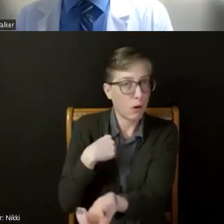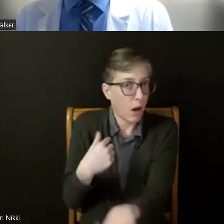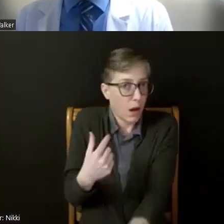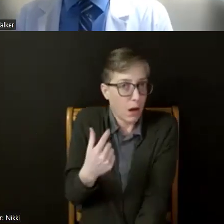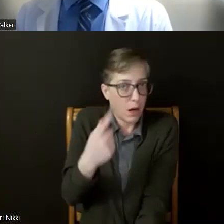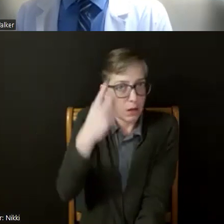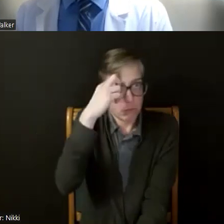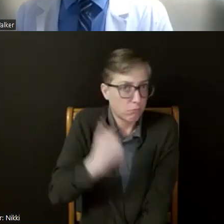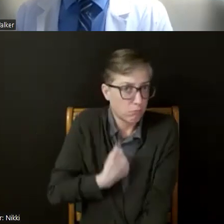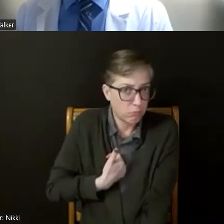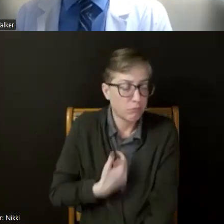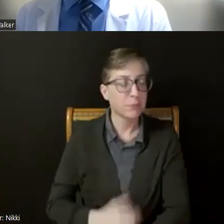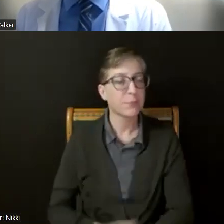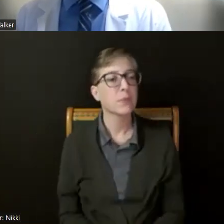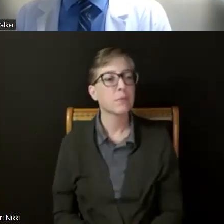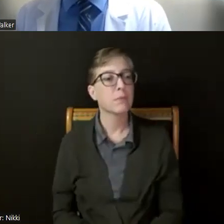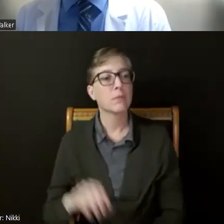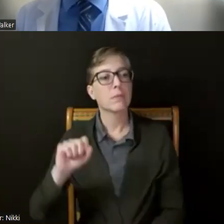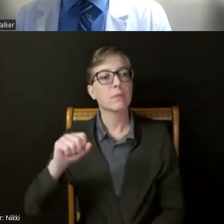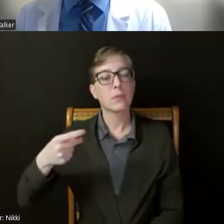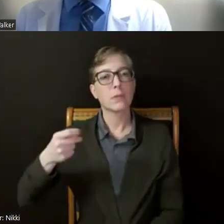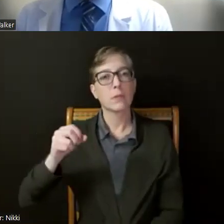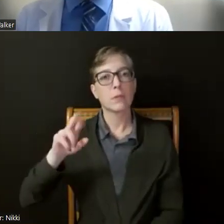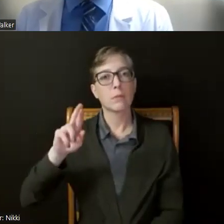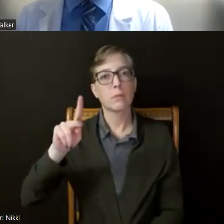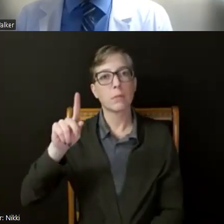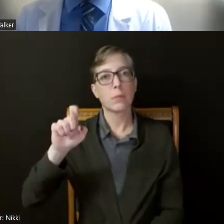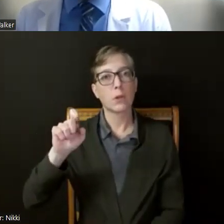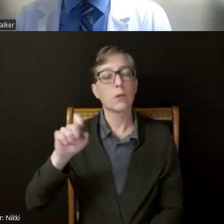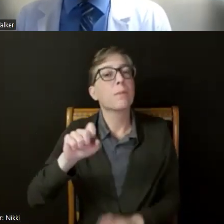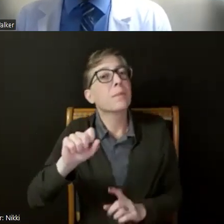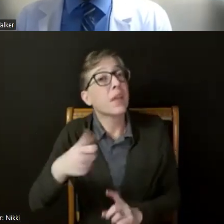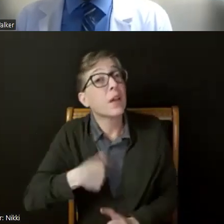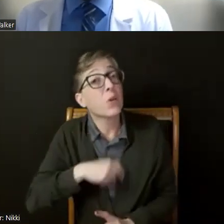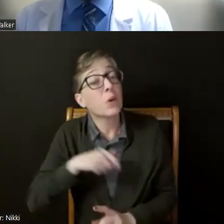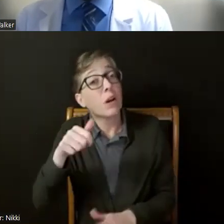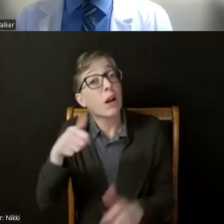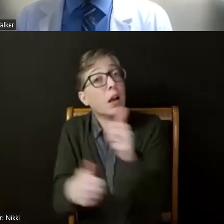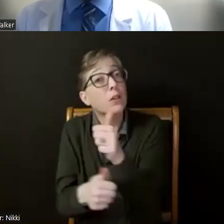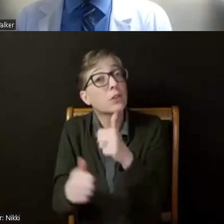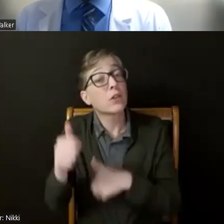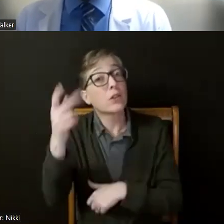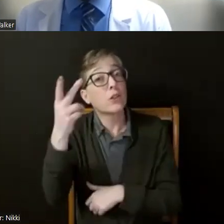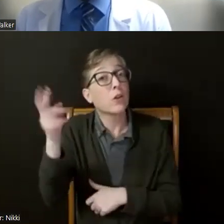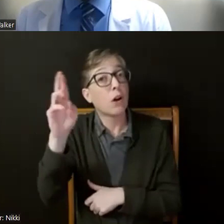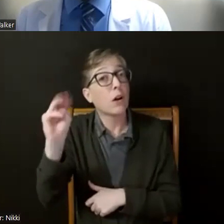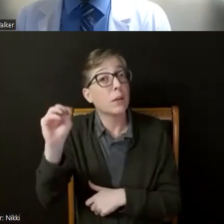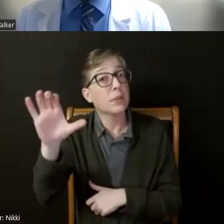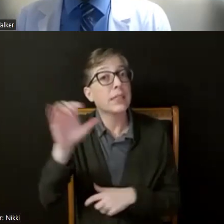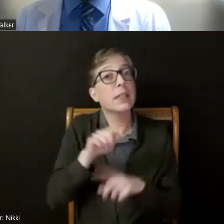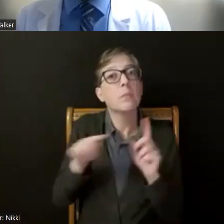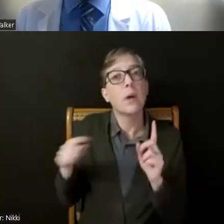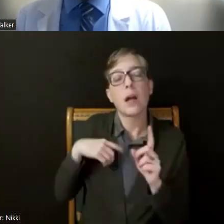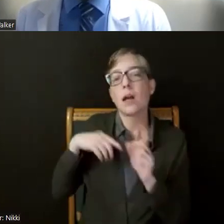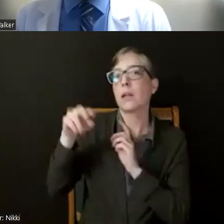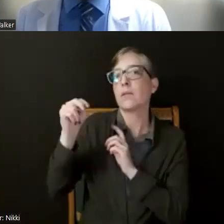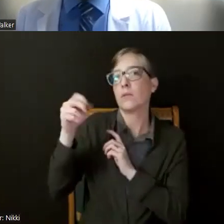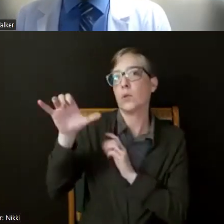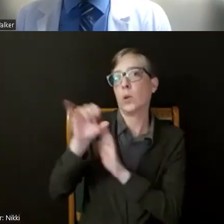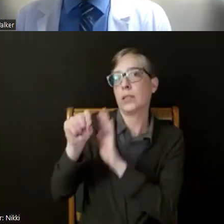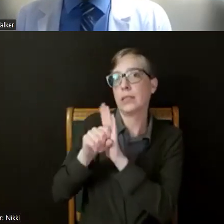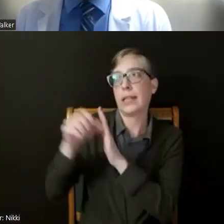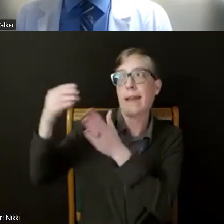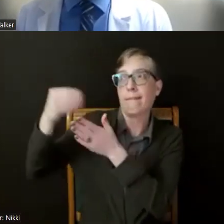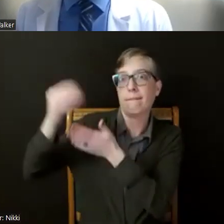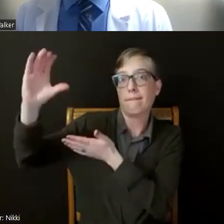No, we actually, even though we're under the U of R umbrella, we are funded through New York State, which allows us the opportunity to